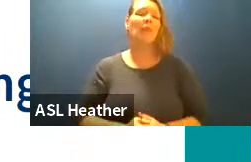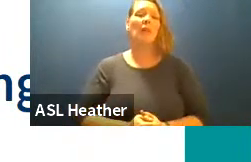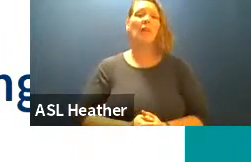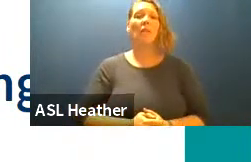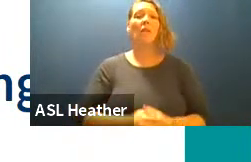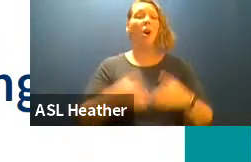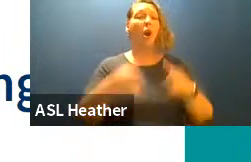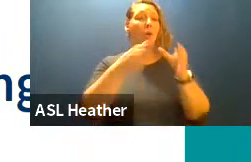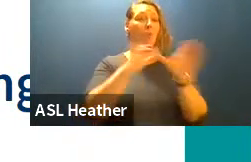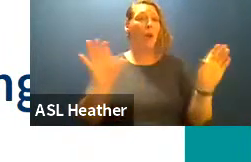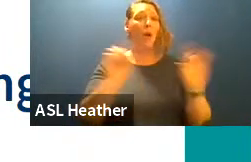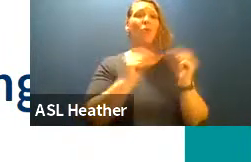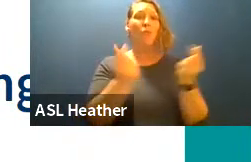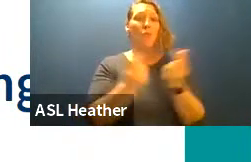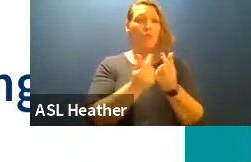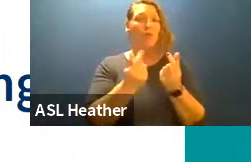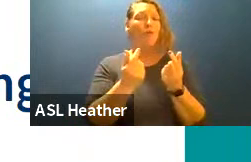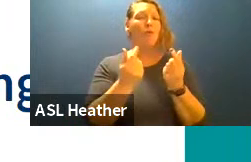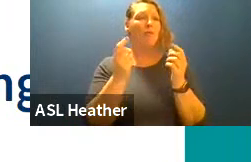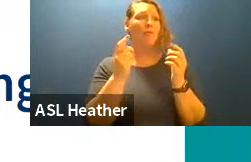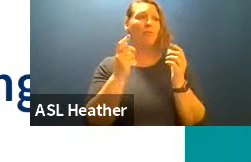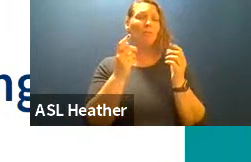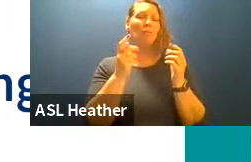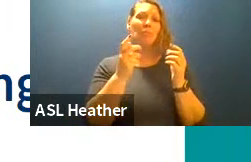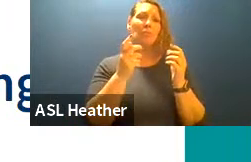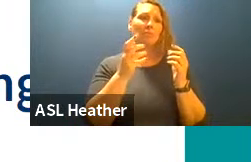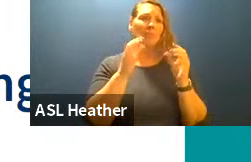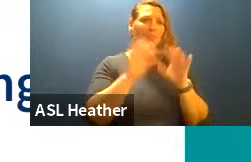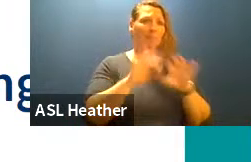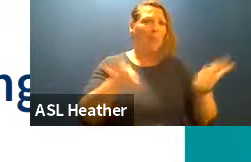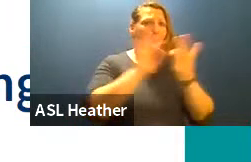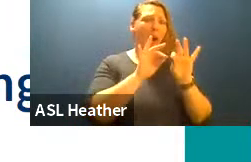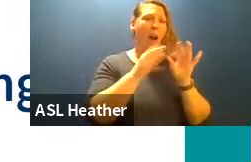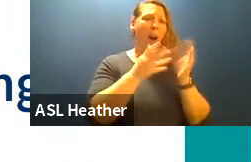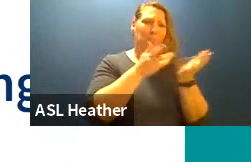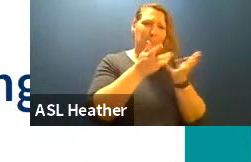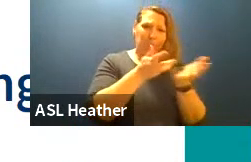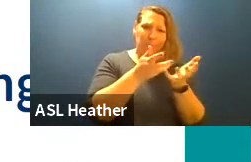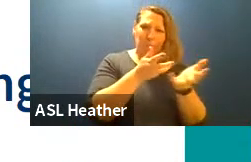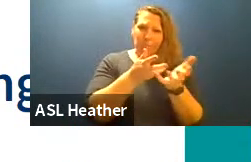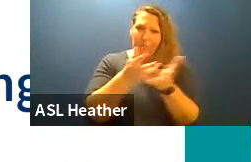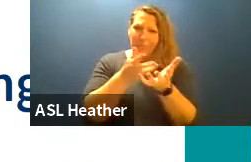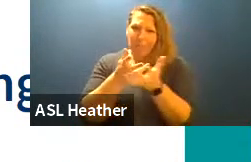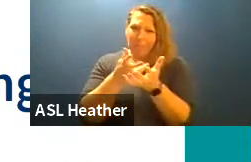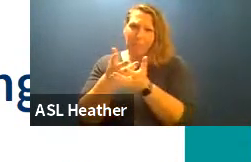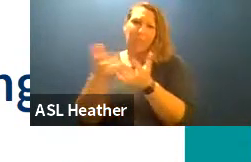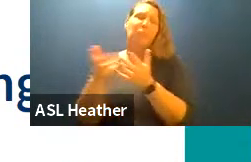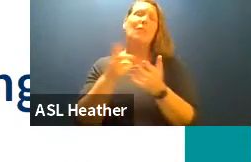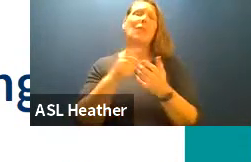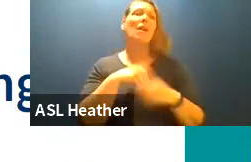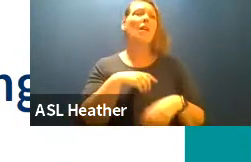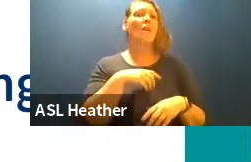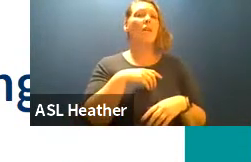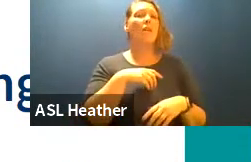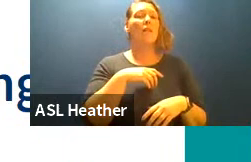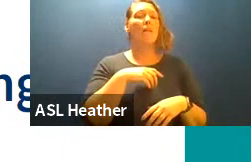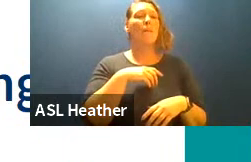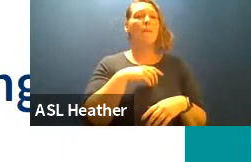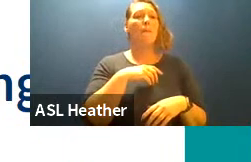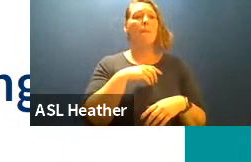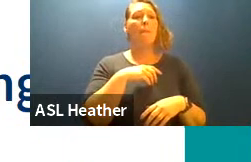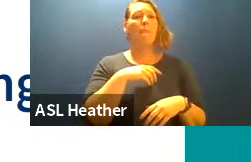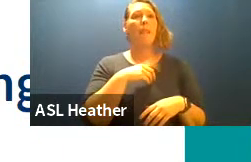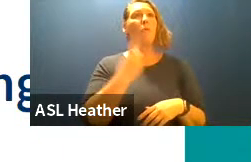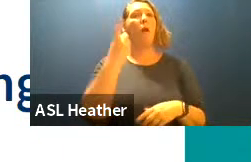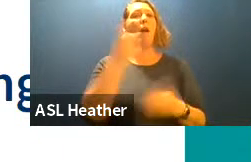Breakout groups are productive and allow for more direct contact member to member. So one